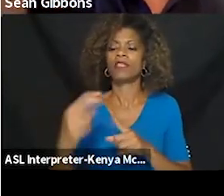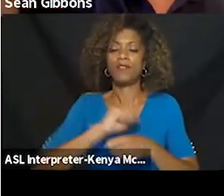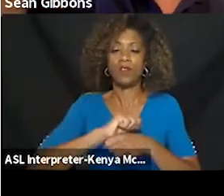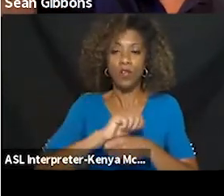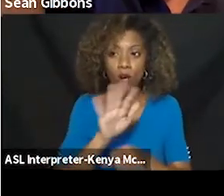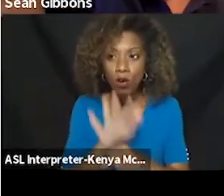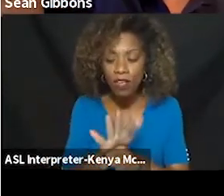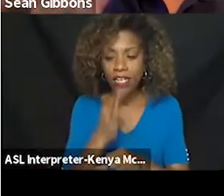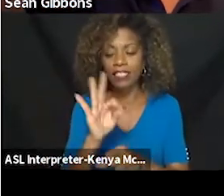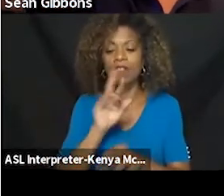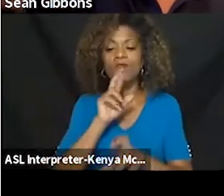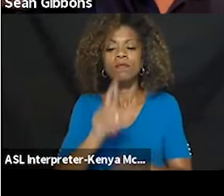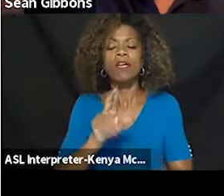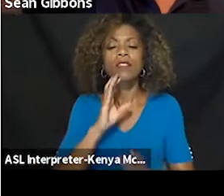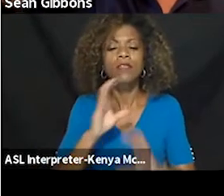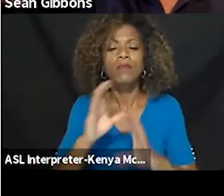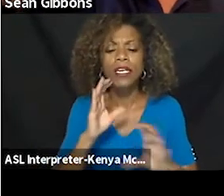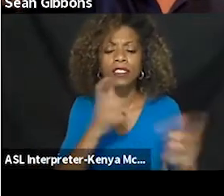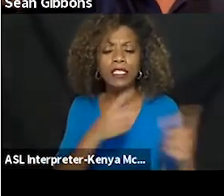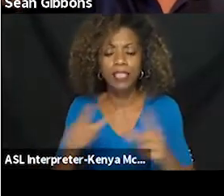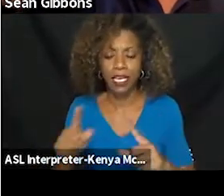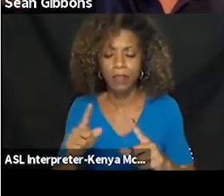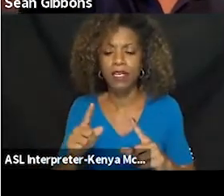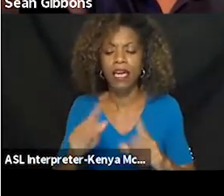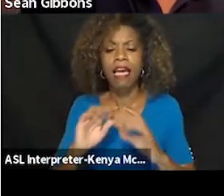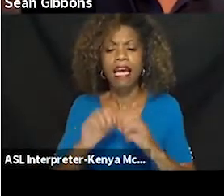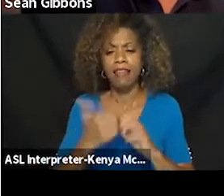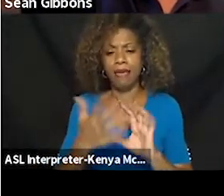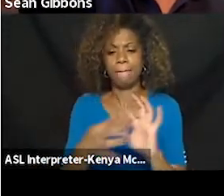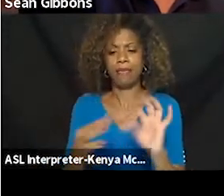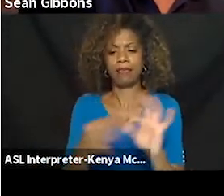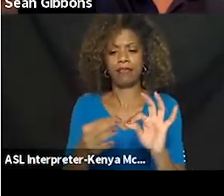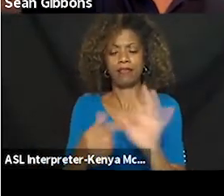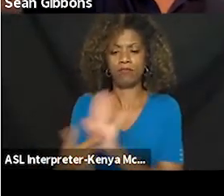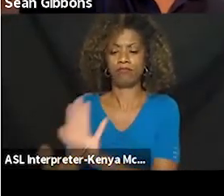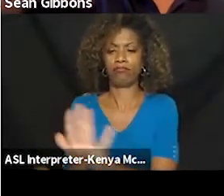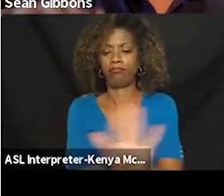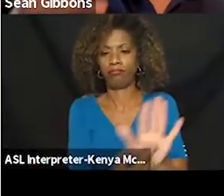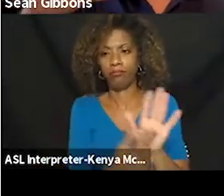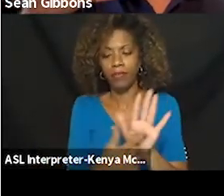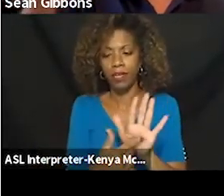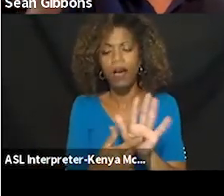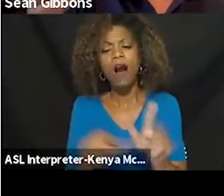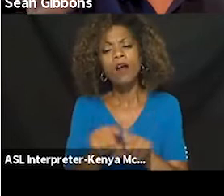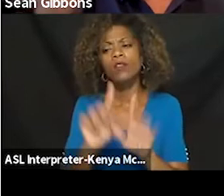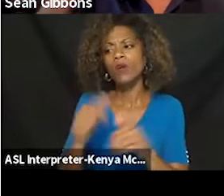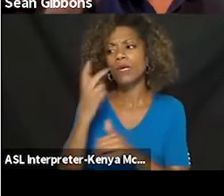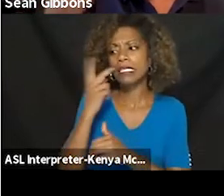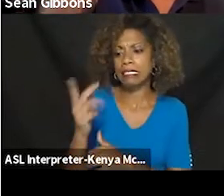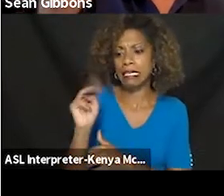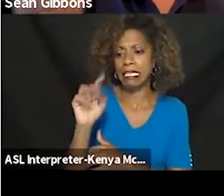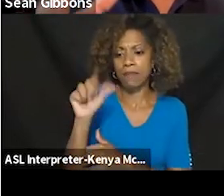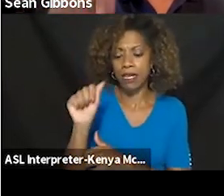its teams and also really being smart about how they're messaging, not necessarily being driven by what you're seeing in the media, but what people on the ground are actually thinking.